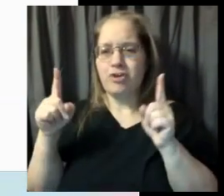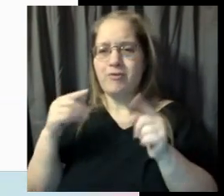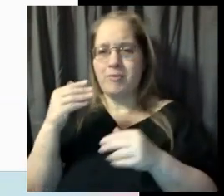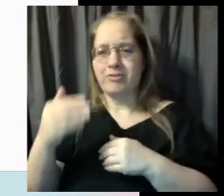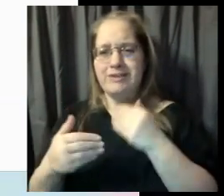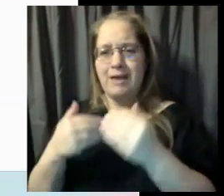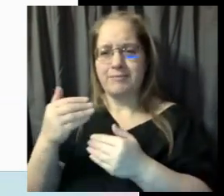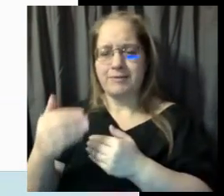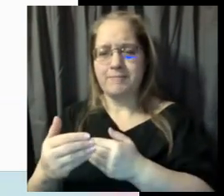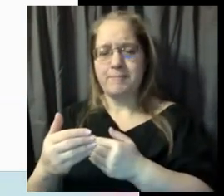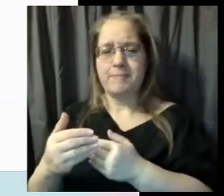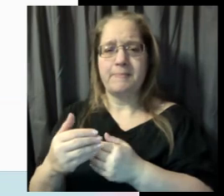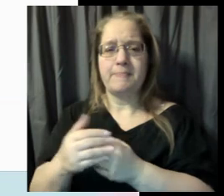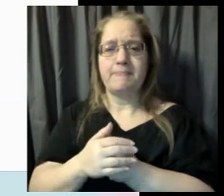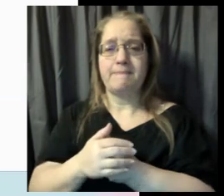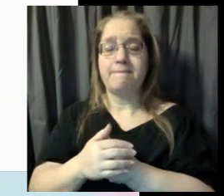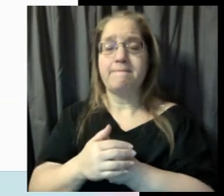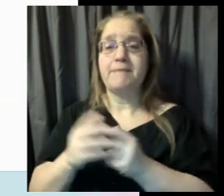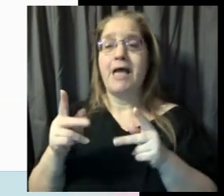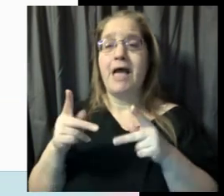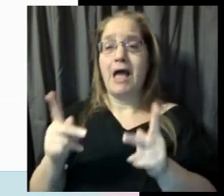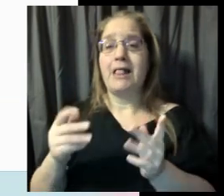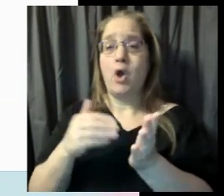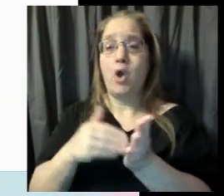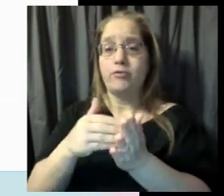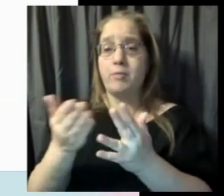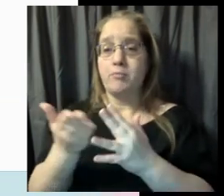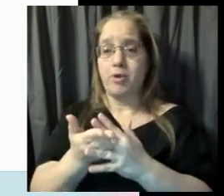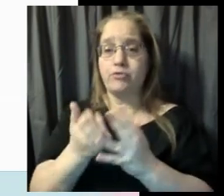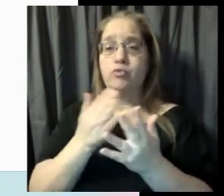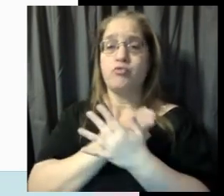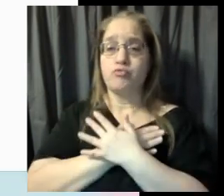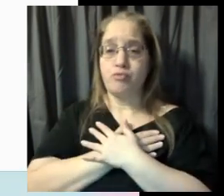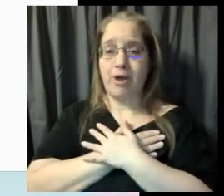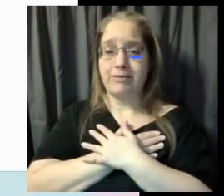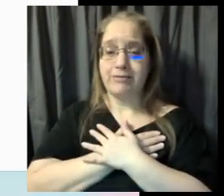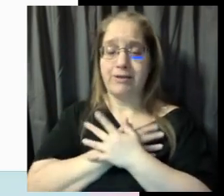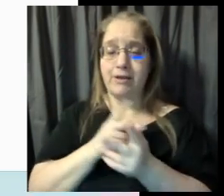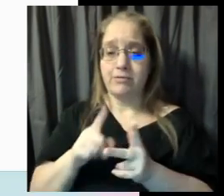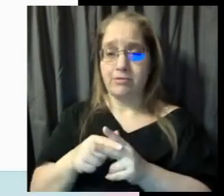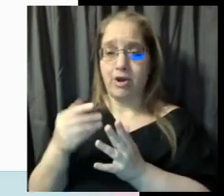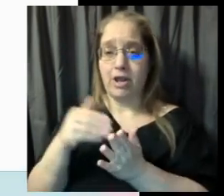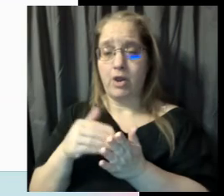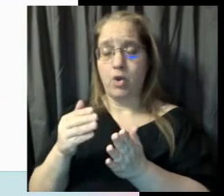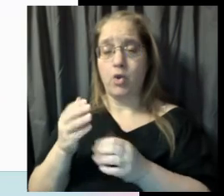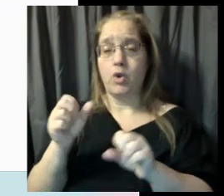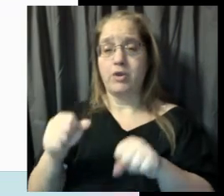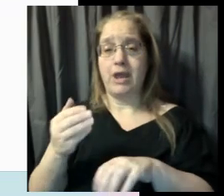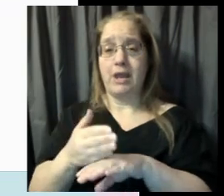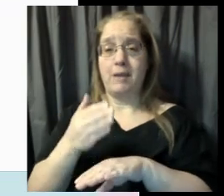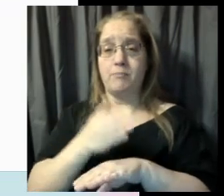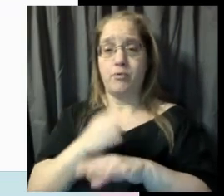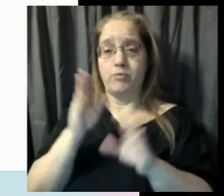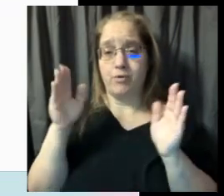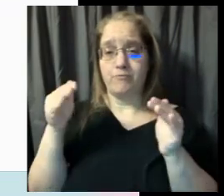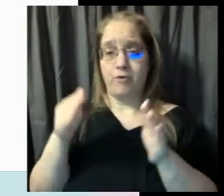addition, building in frequent breaks allows your child to rest and reset, which can improve their focus when they return to a task. We